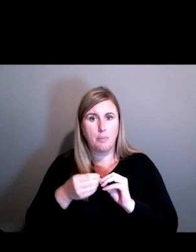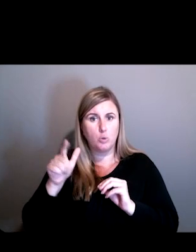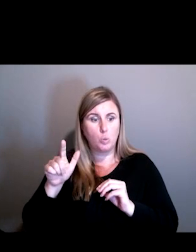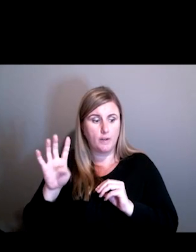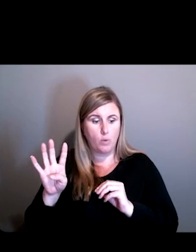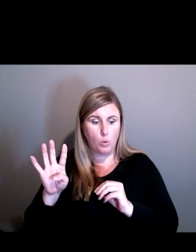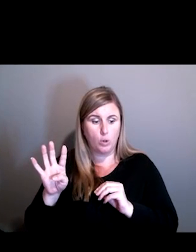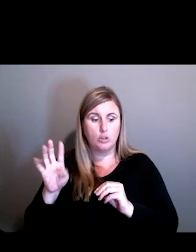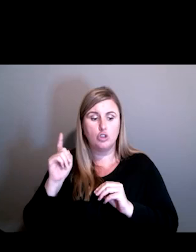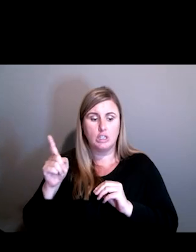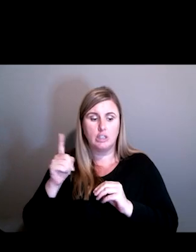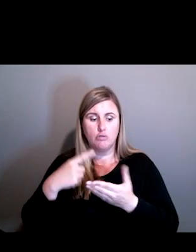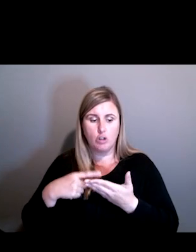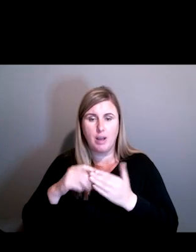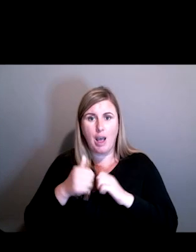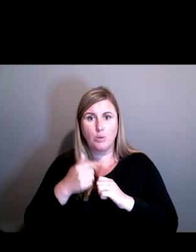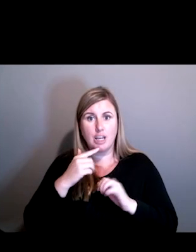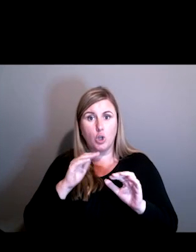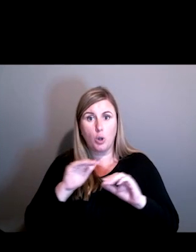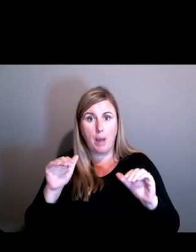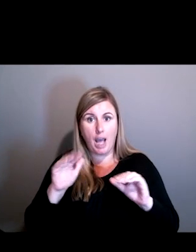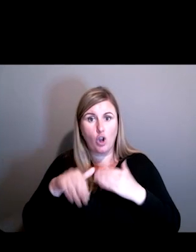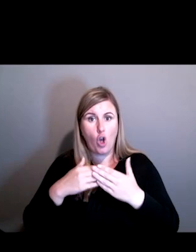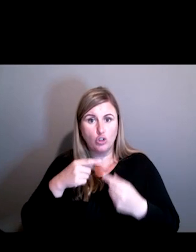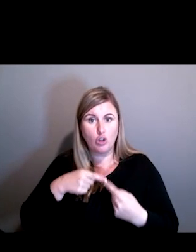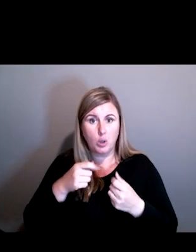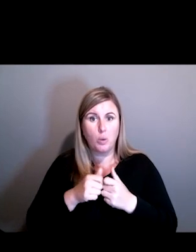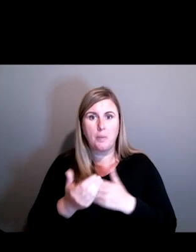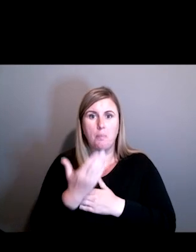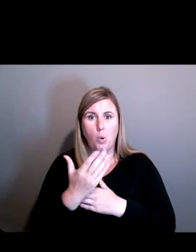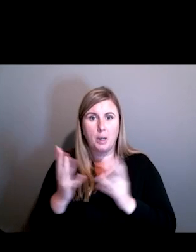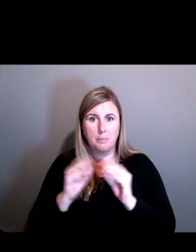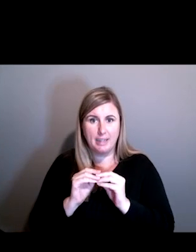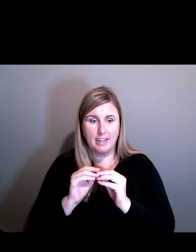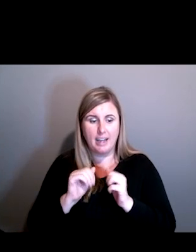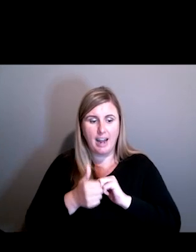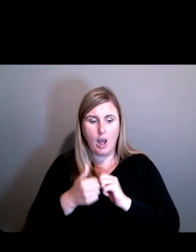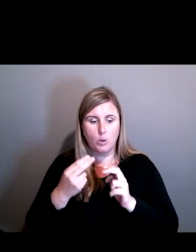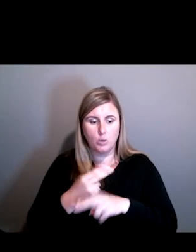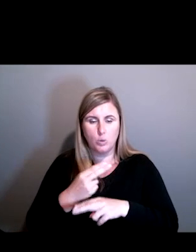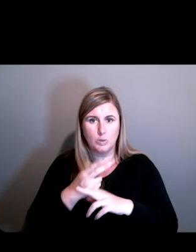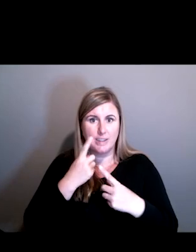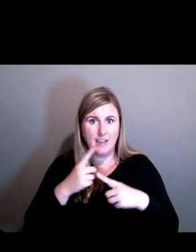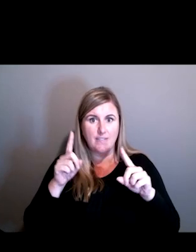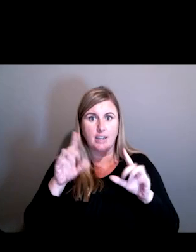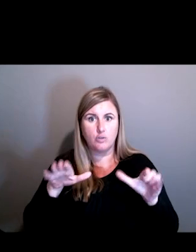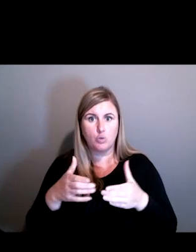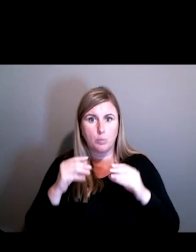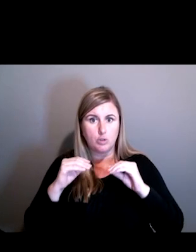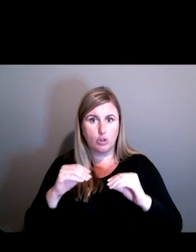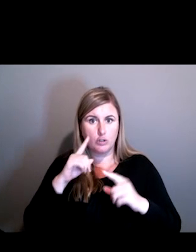is session 24, where she talks about how to say goodbye to all your struggles with morning meeting and how to